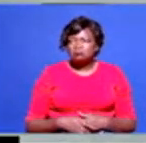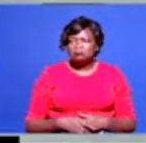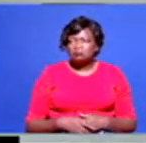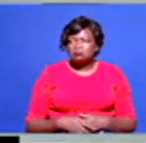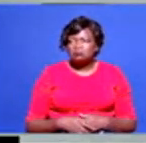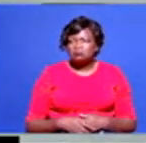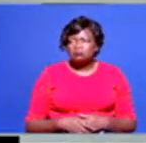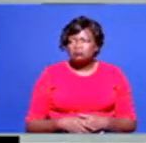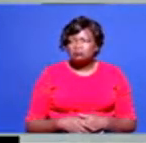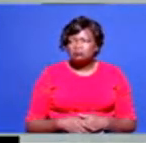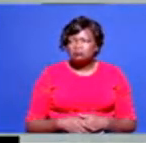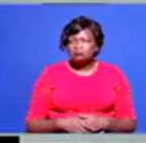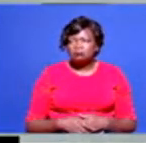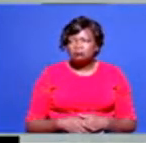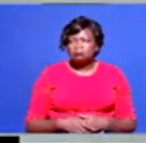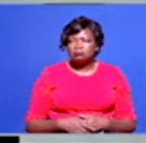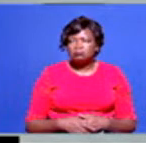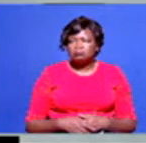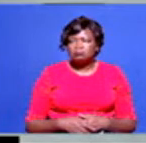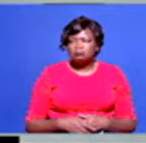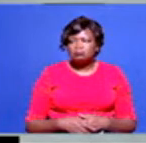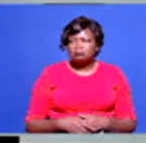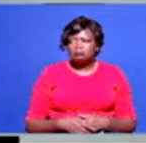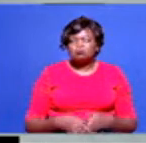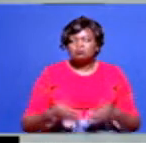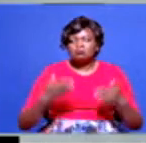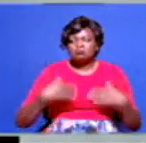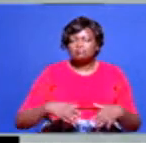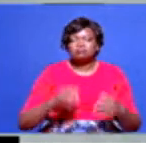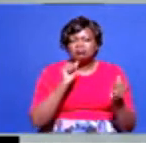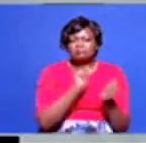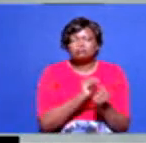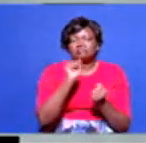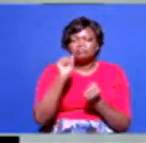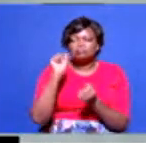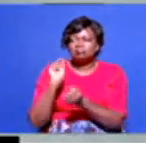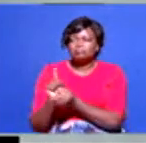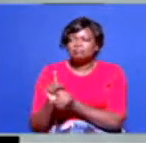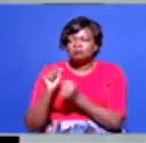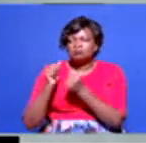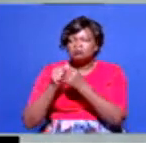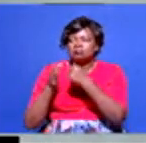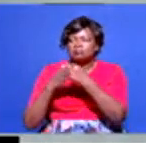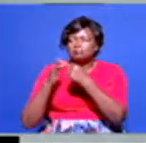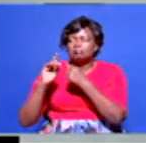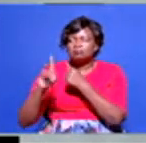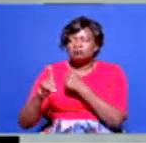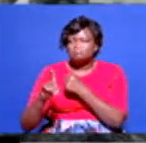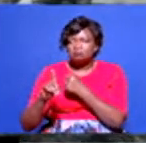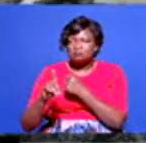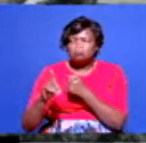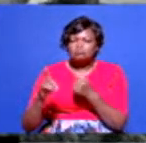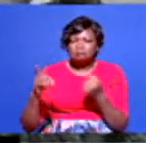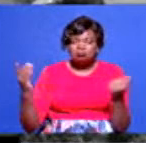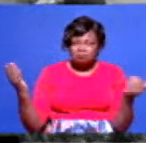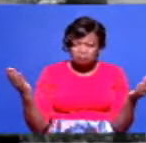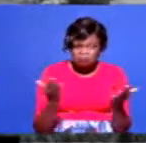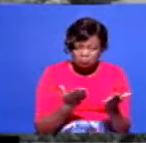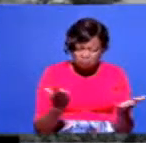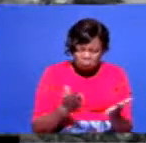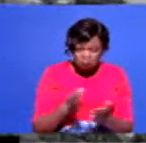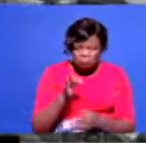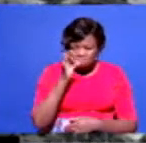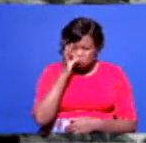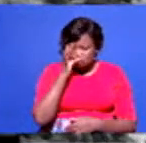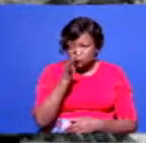To sell about 10% of our total. He was born on 15th November 1931 in Dunguri village, Odaya division, in the